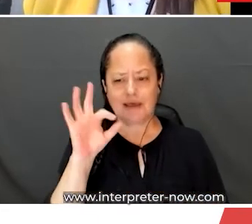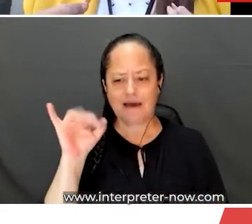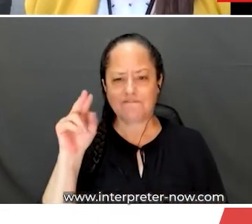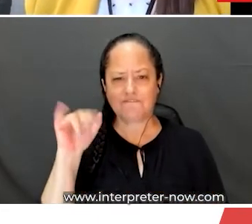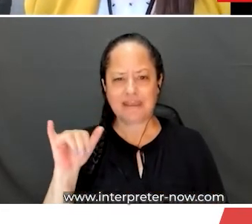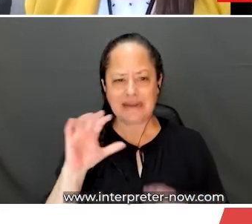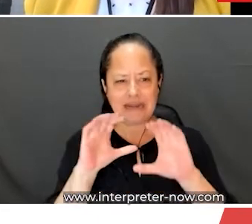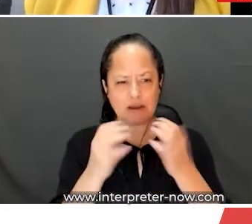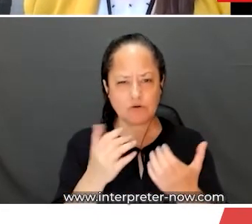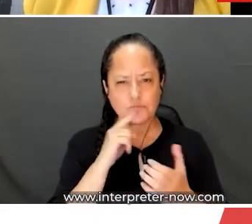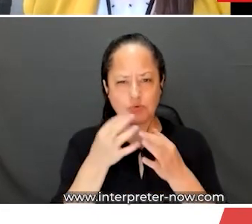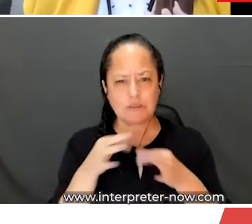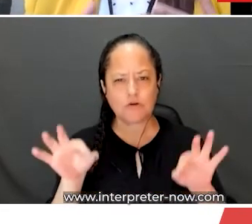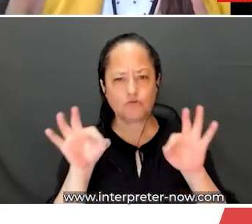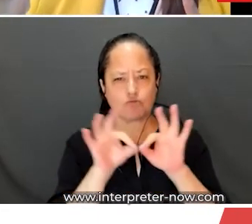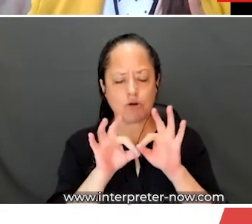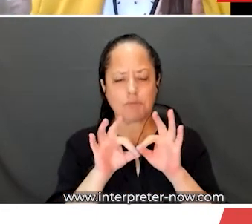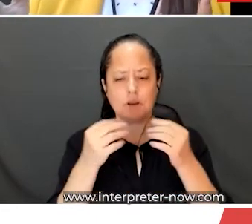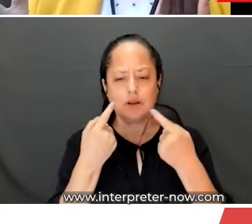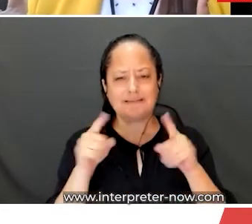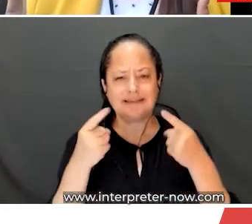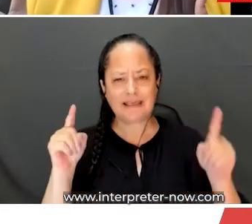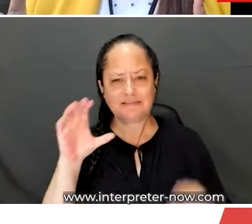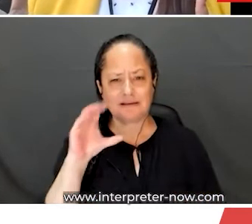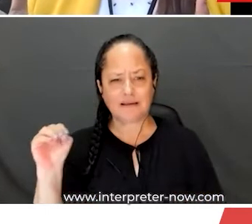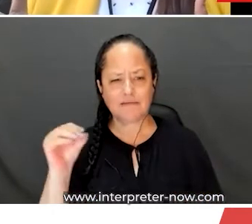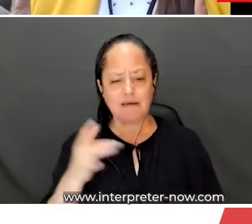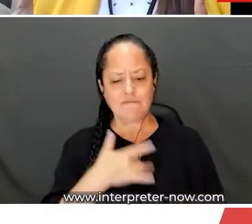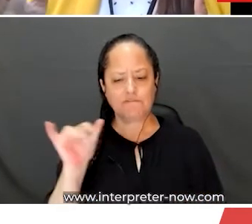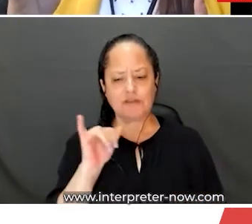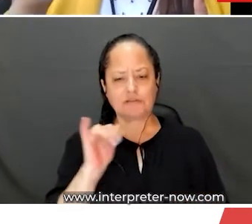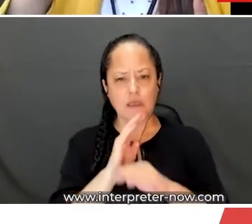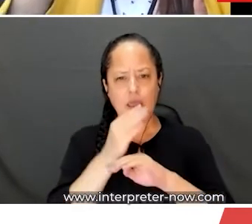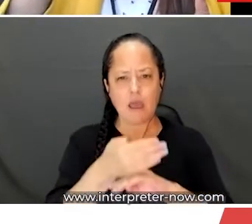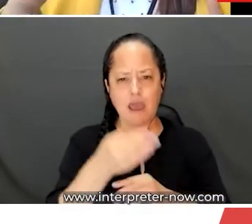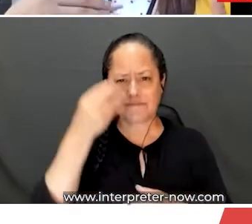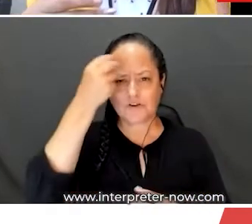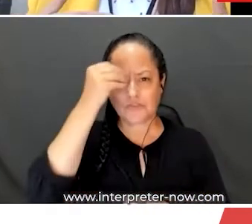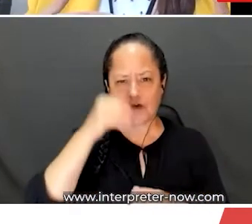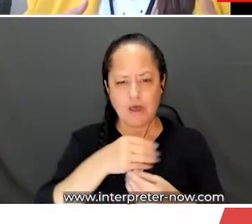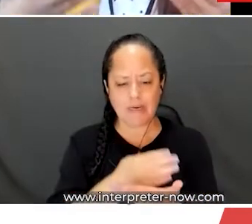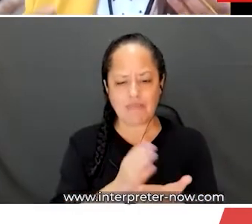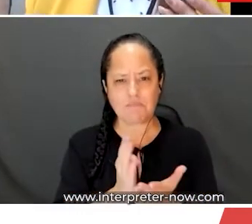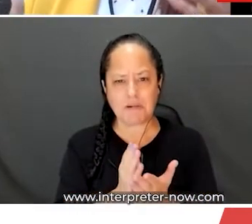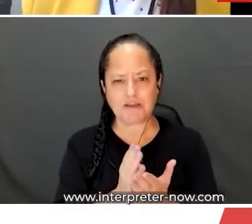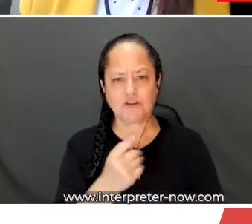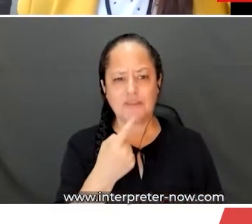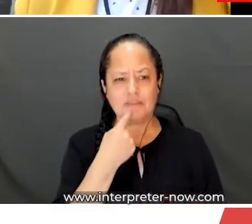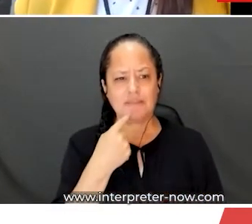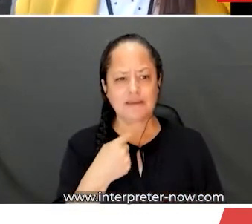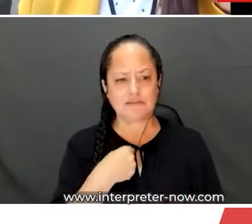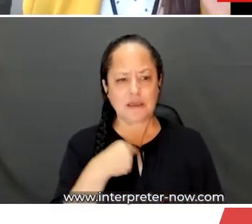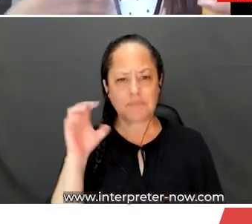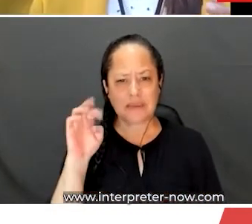are so critical to a company's success, and it almost feels like an afterthought in the budget. They tell me that, I talk to